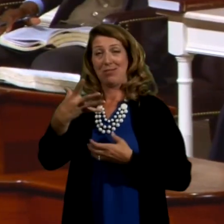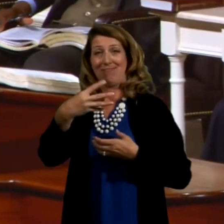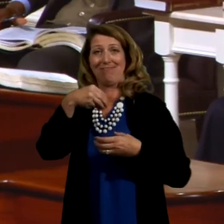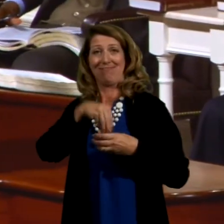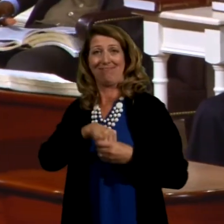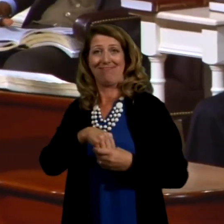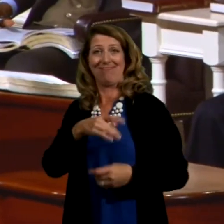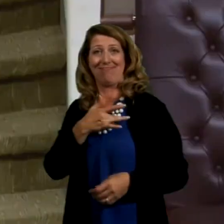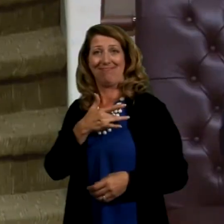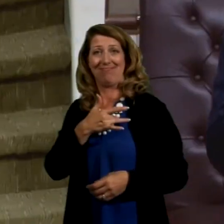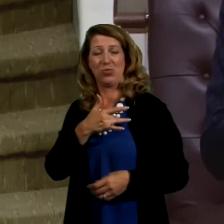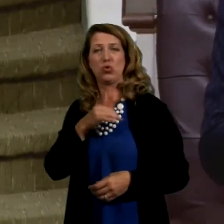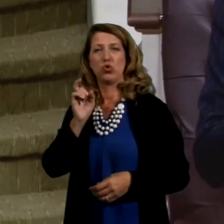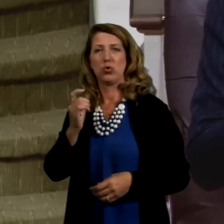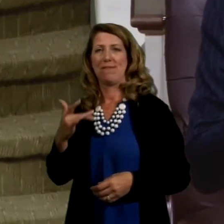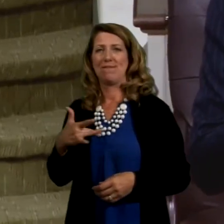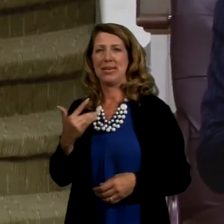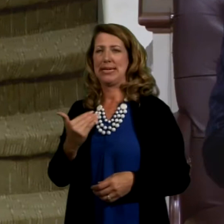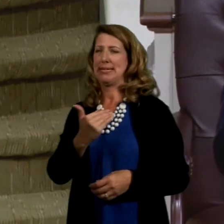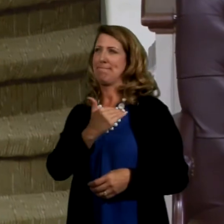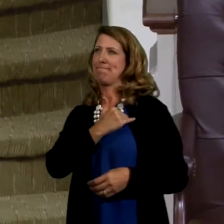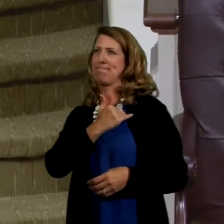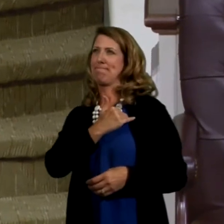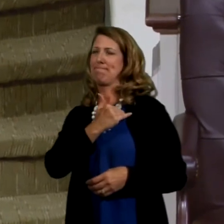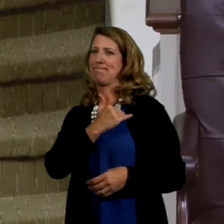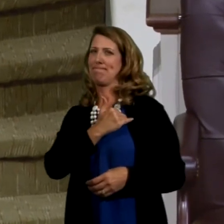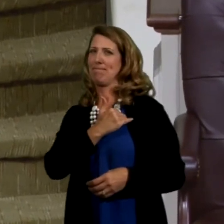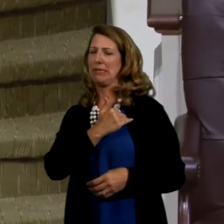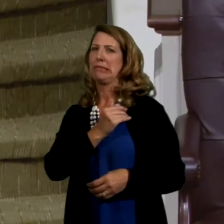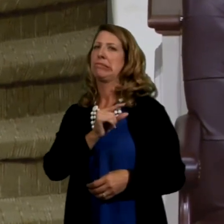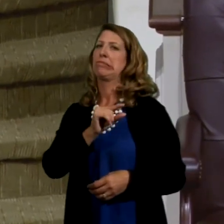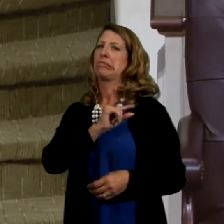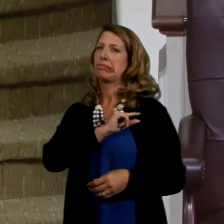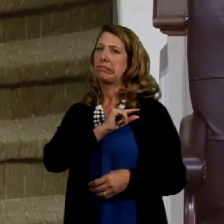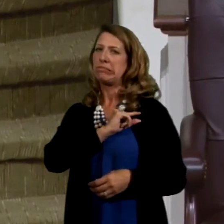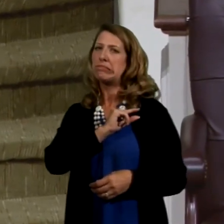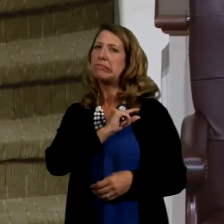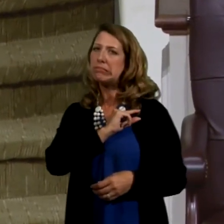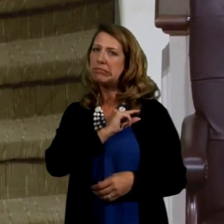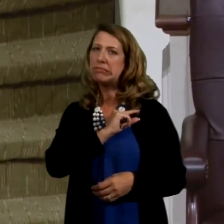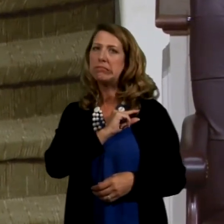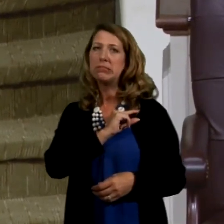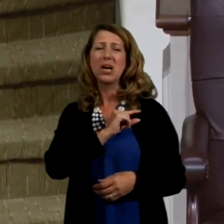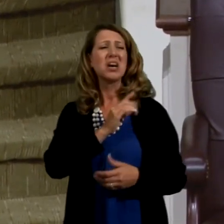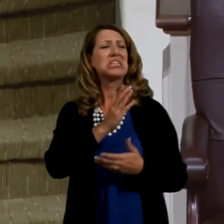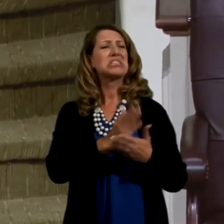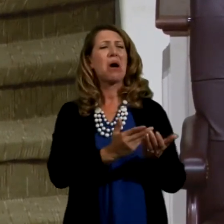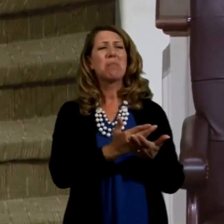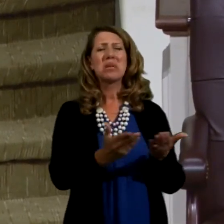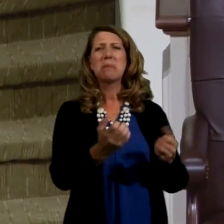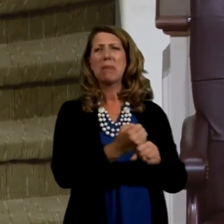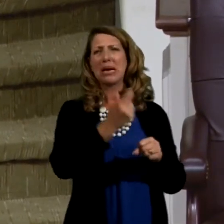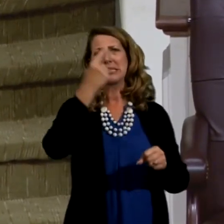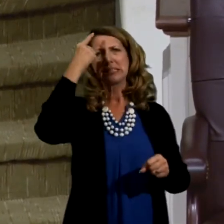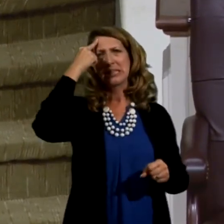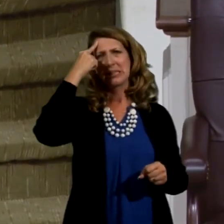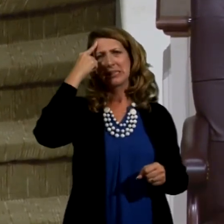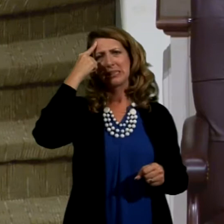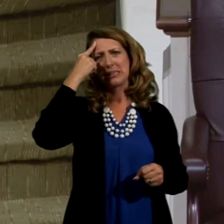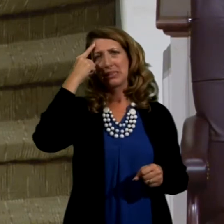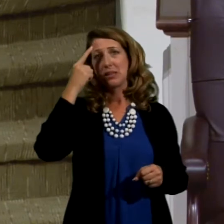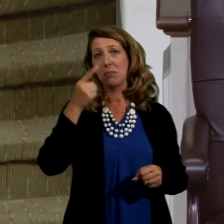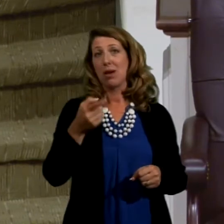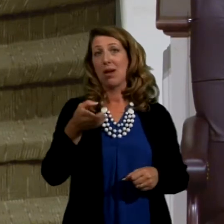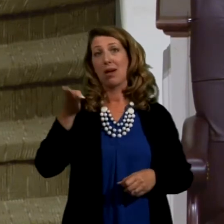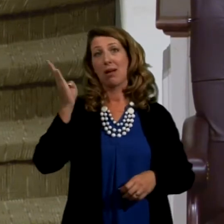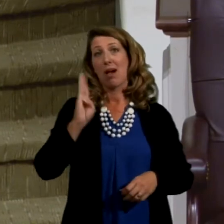a voice of intuition, a voice of conviction that comes. There's some things that are very logical. May I say to you, God is not always